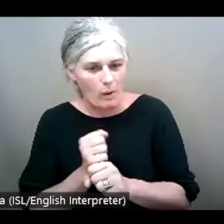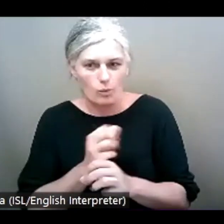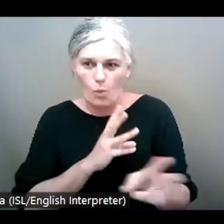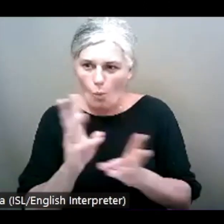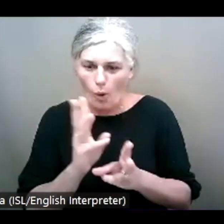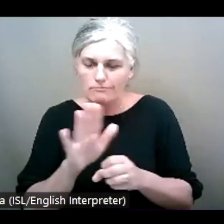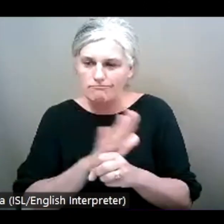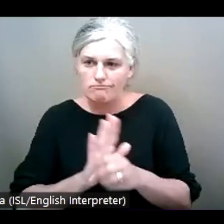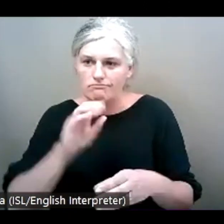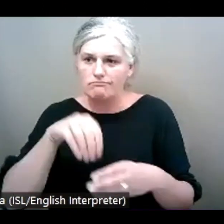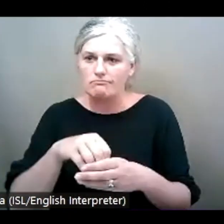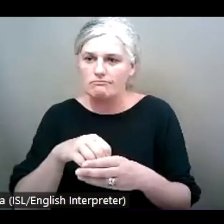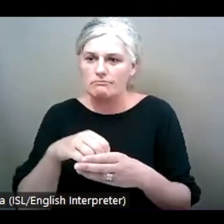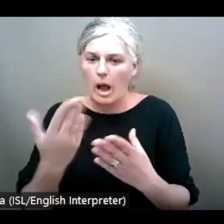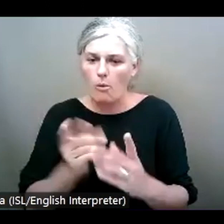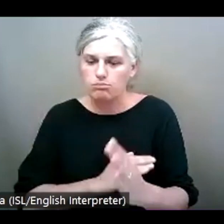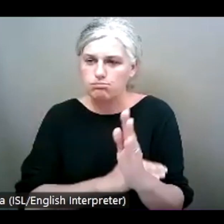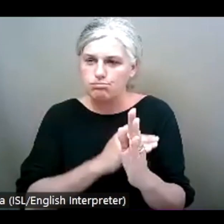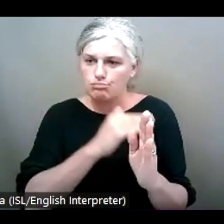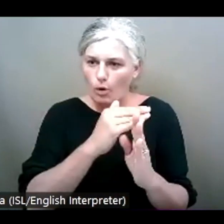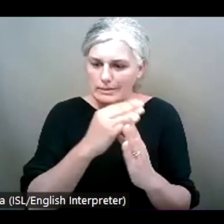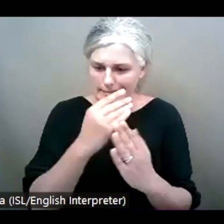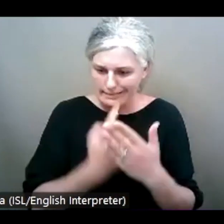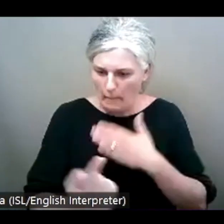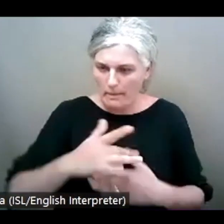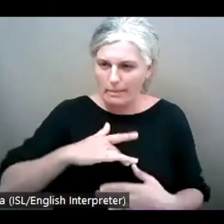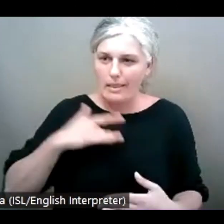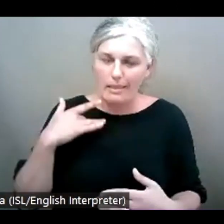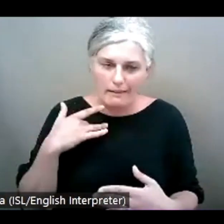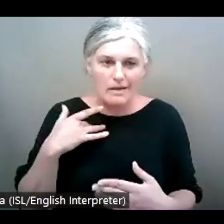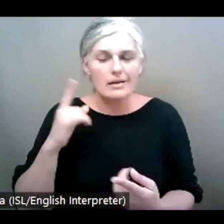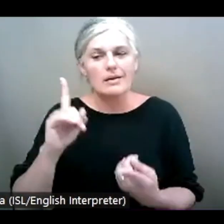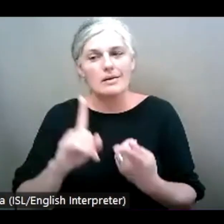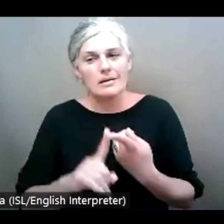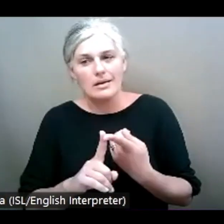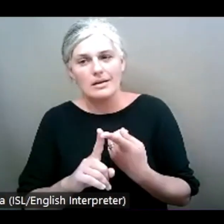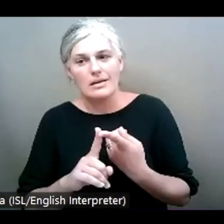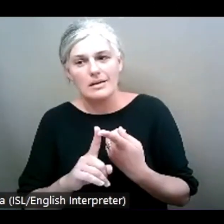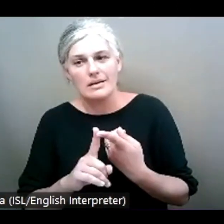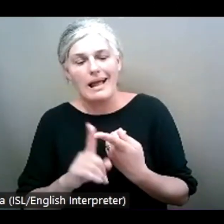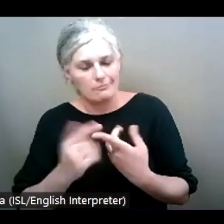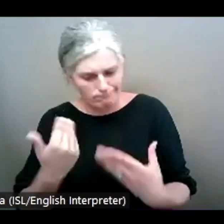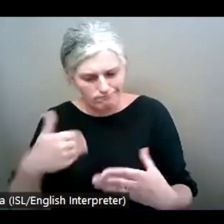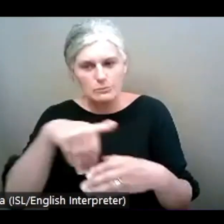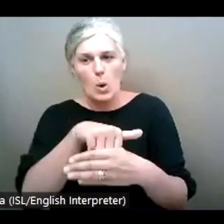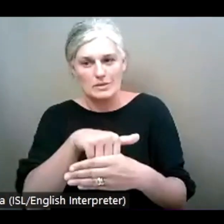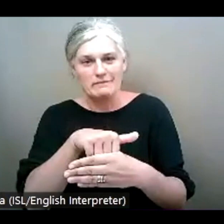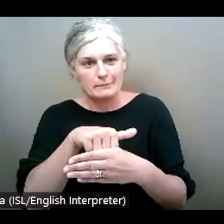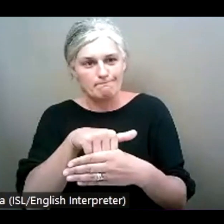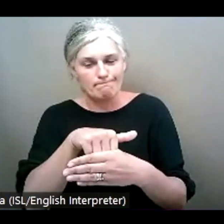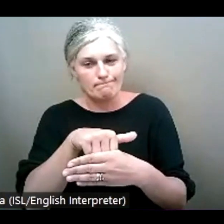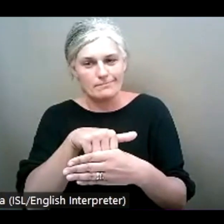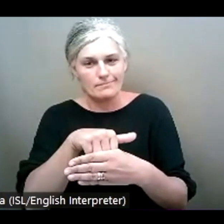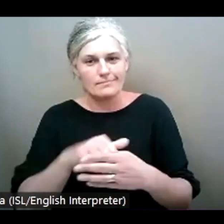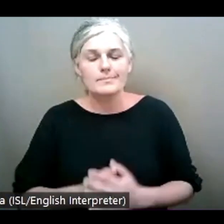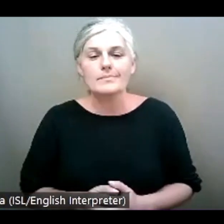of progressing independent living and inclusive living.